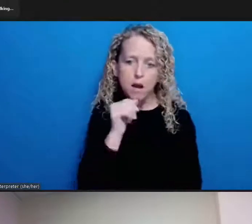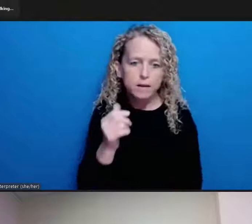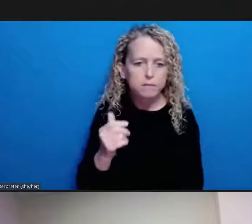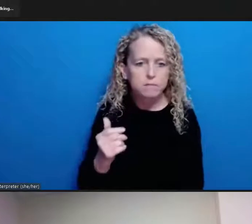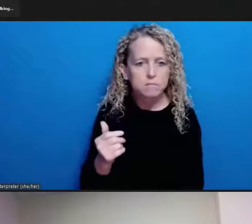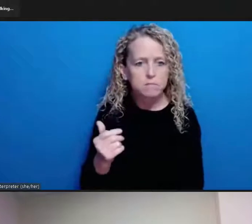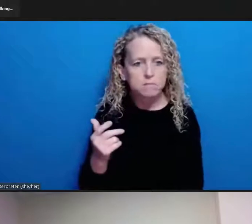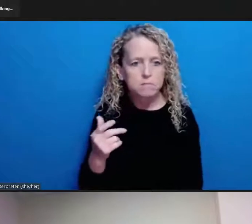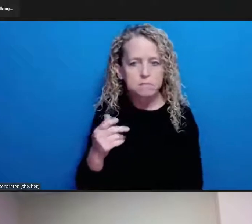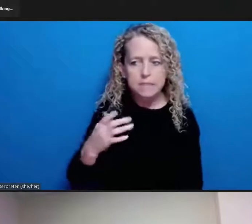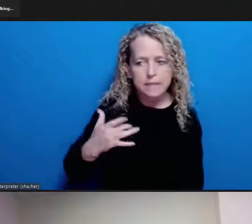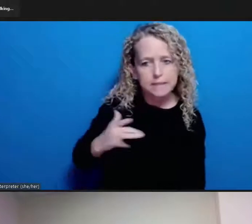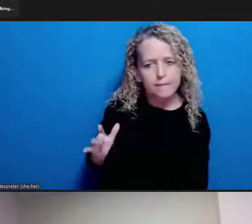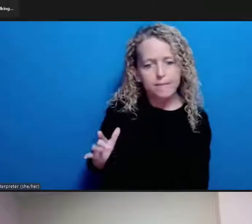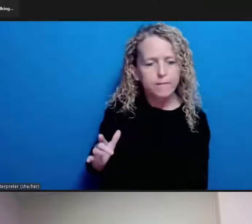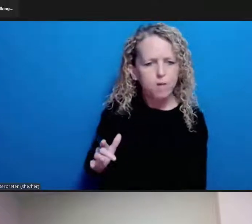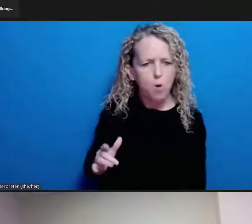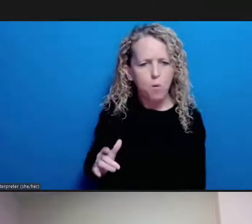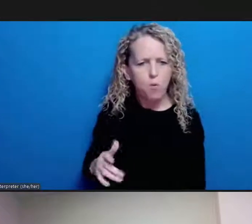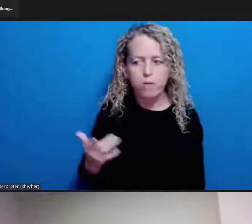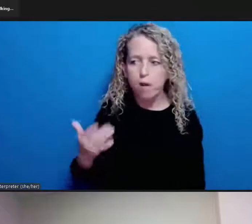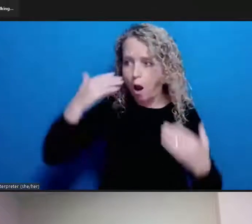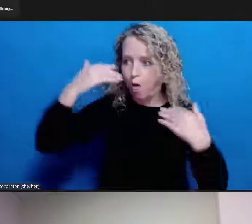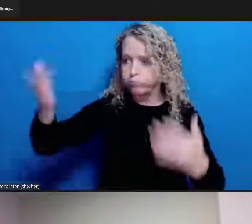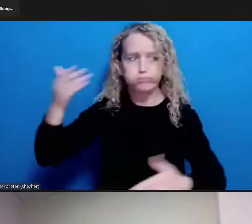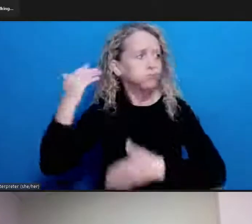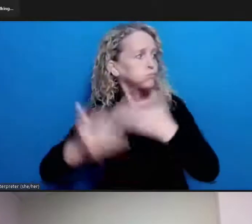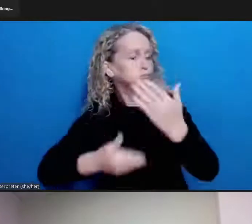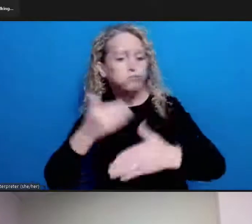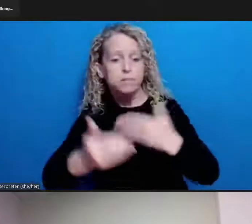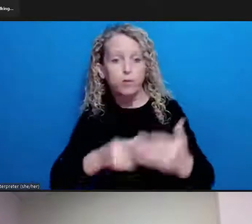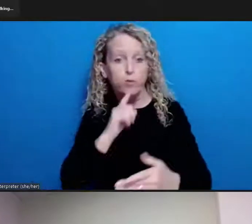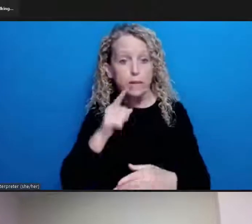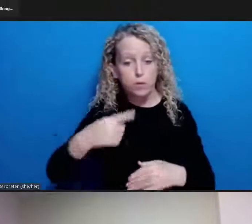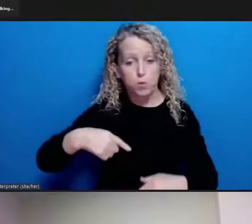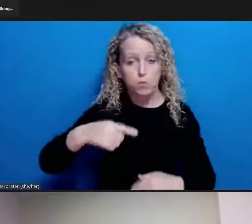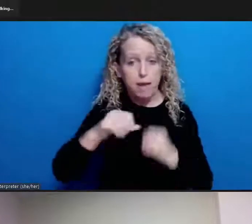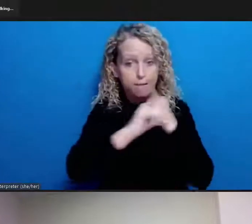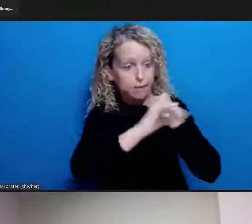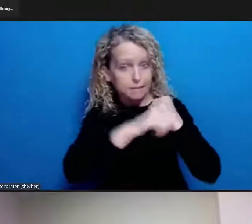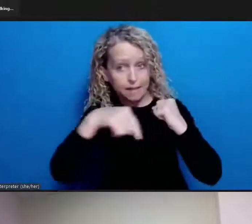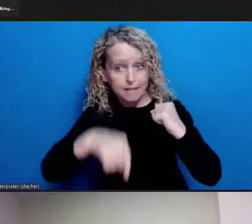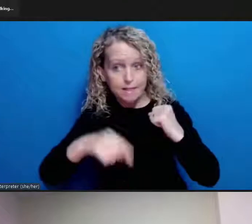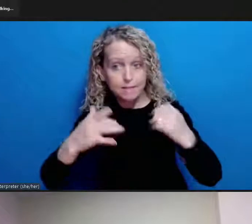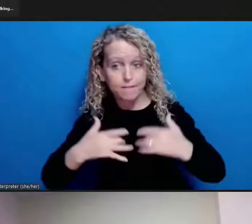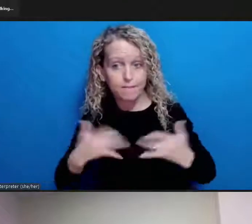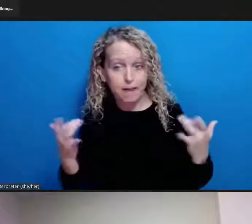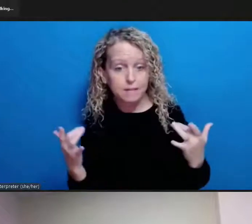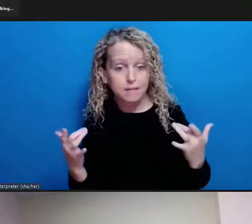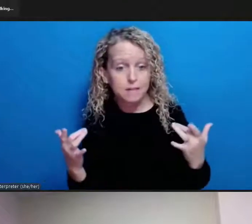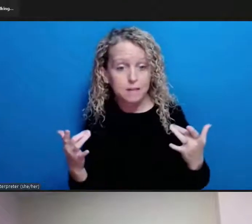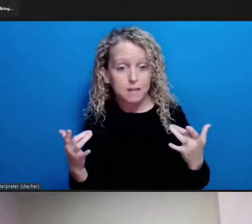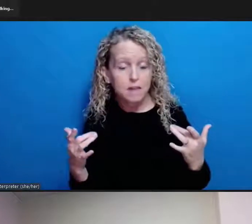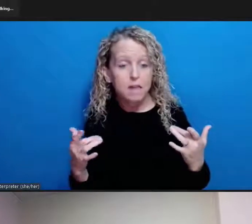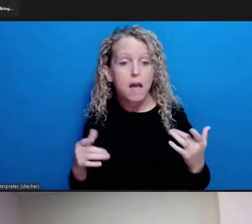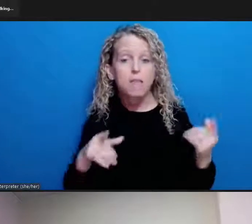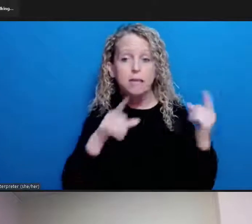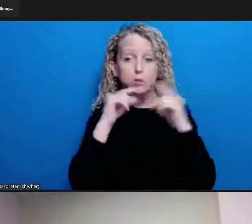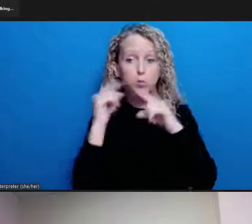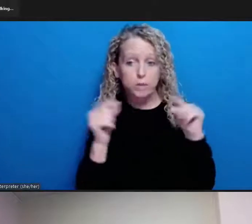know. We began to advertise this event. We put it on Twitter, and we actually had people